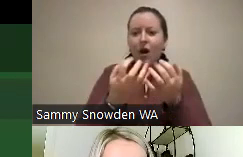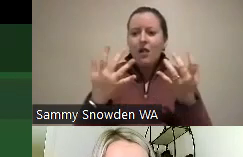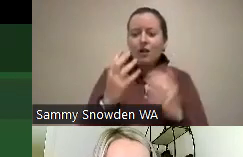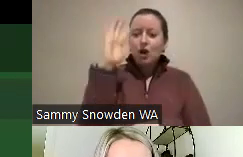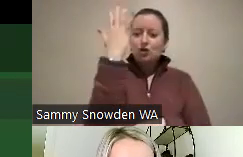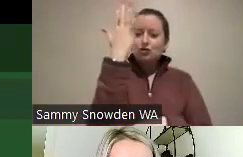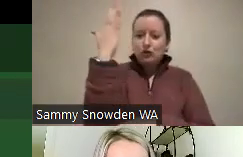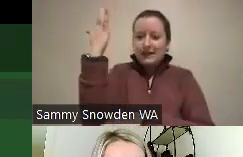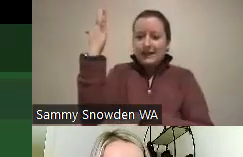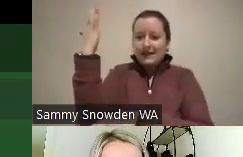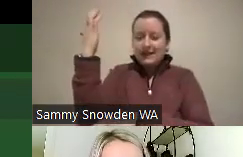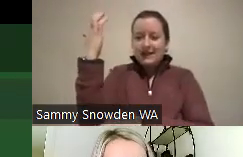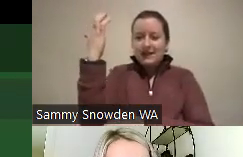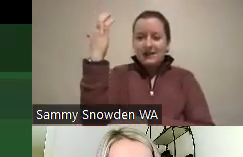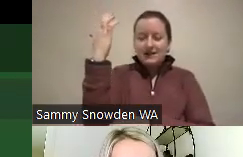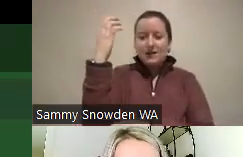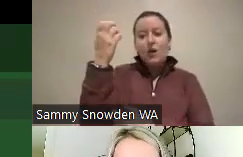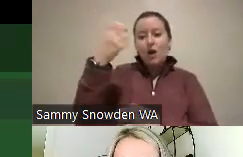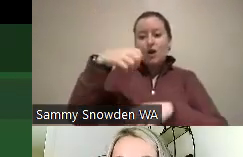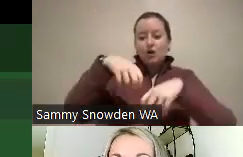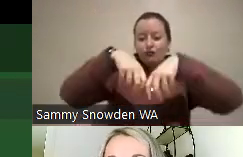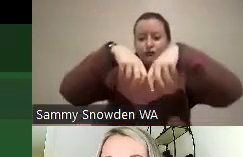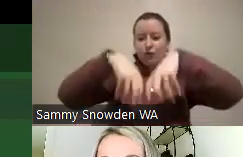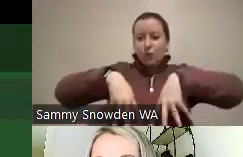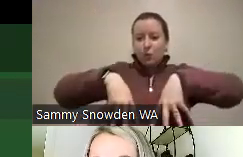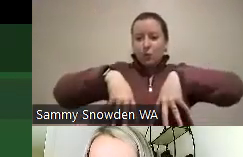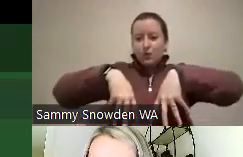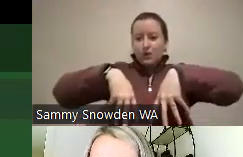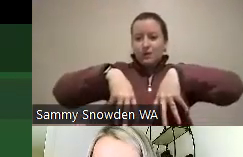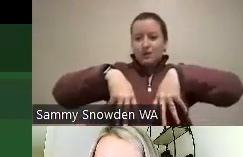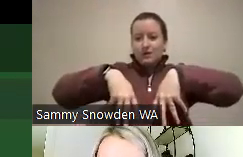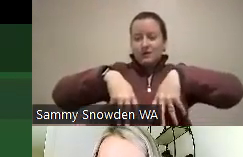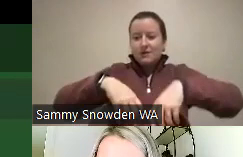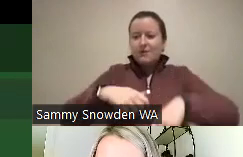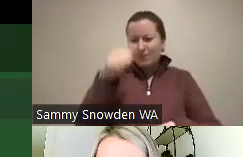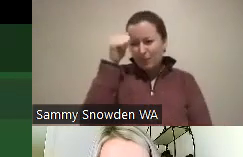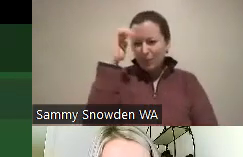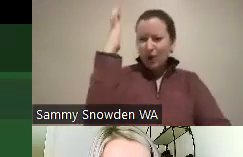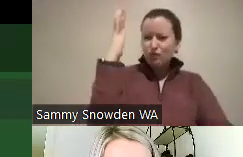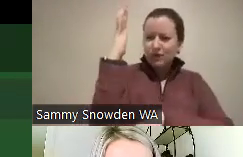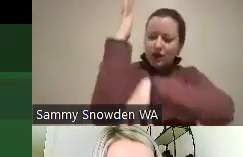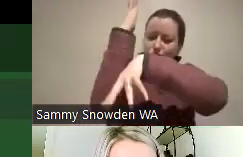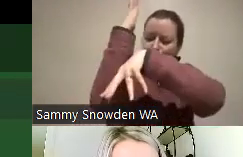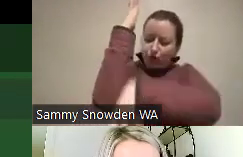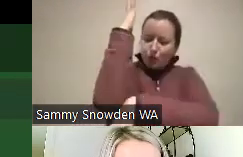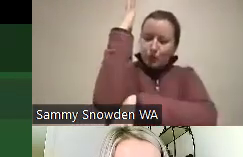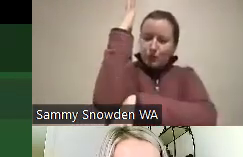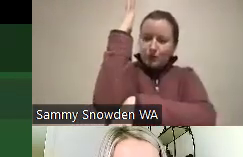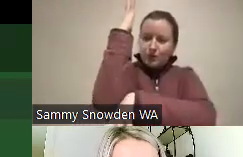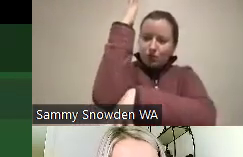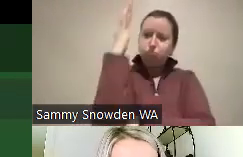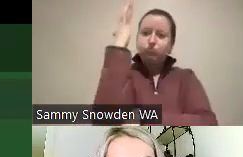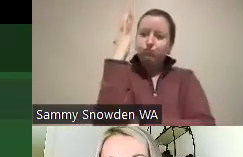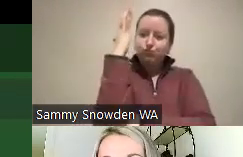it's sort of a tree lives in the present moment. They're very stable, they're very rooted and grounded. So it's